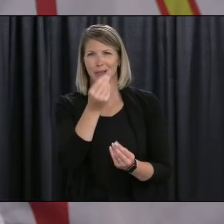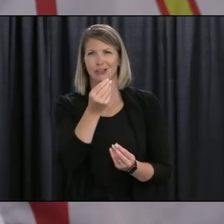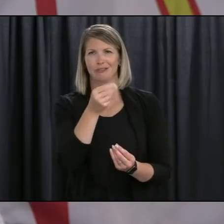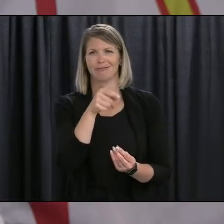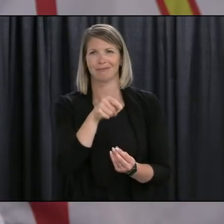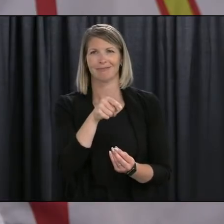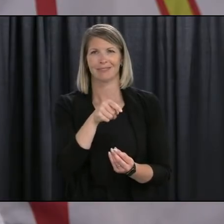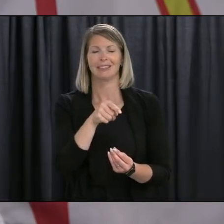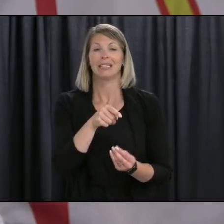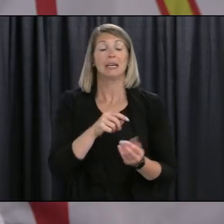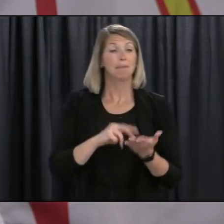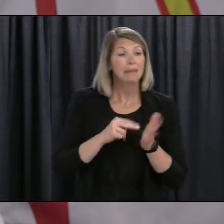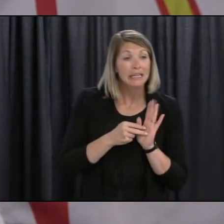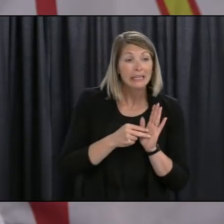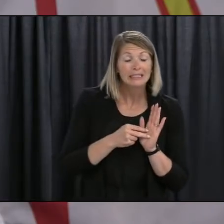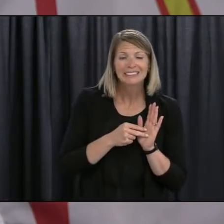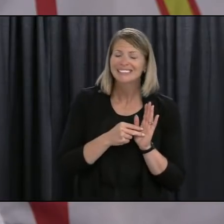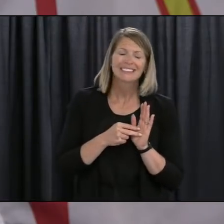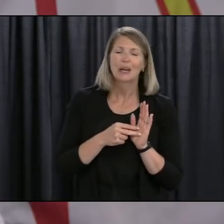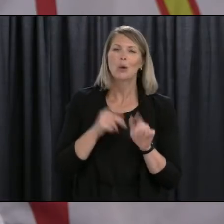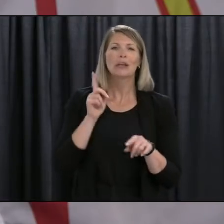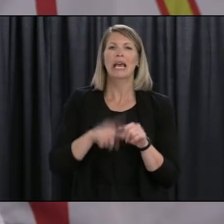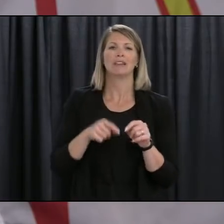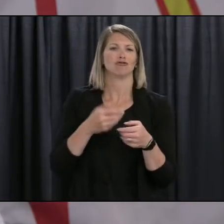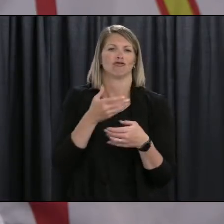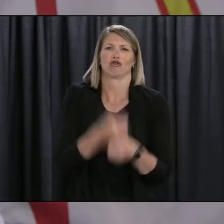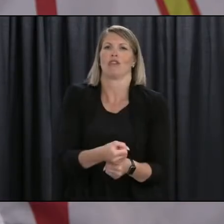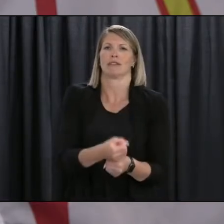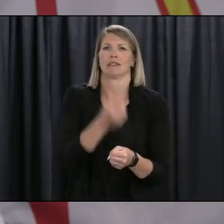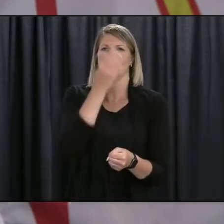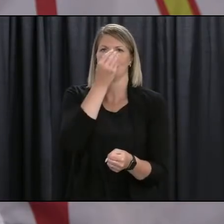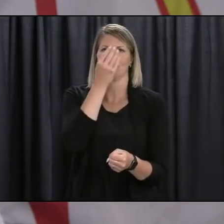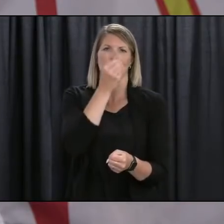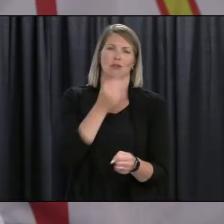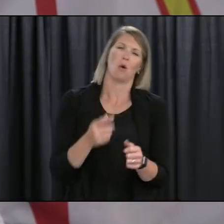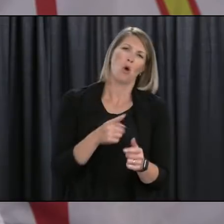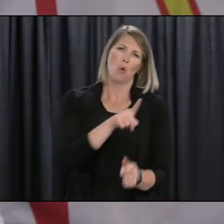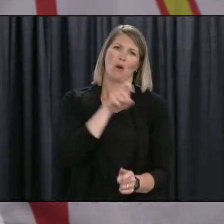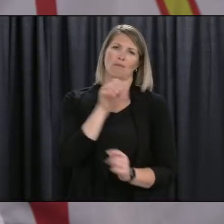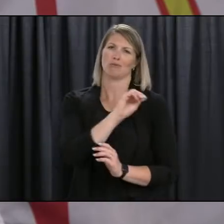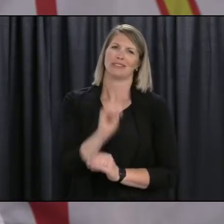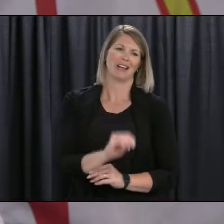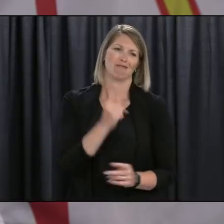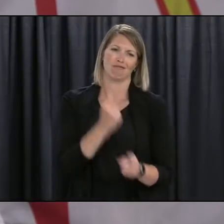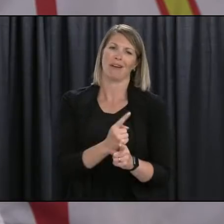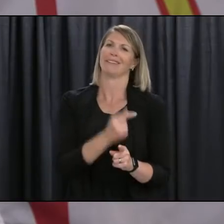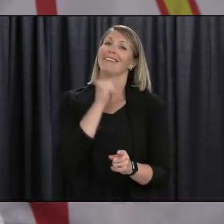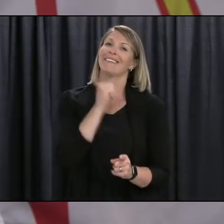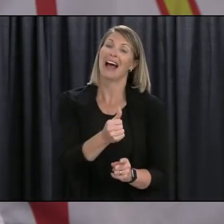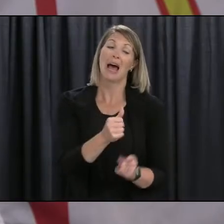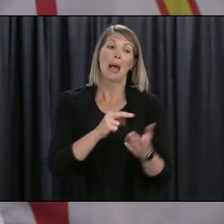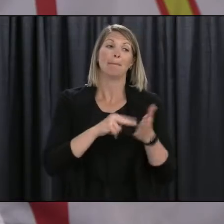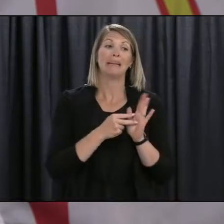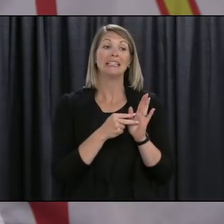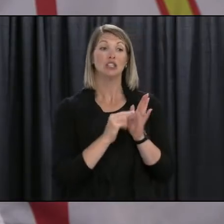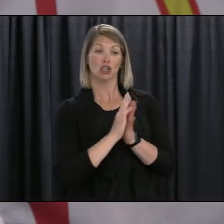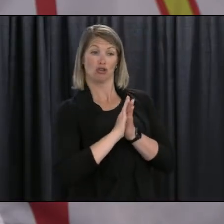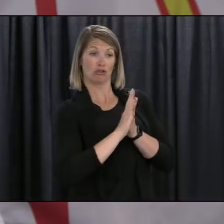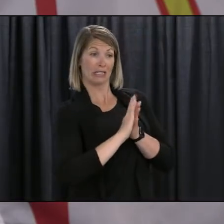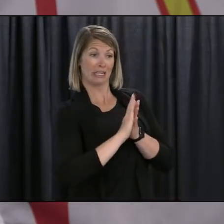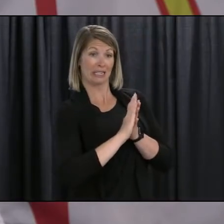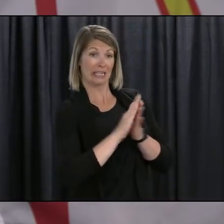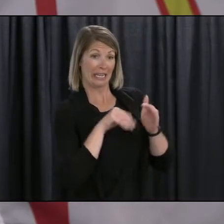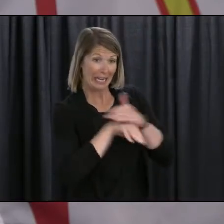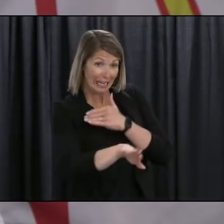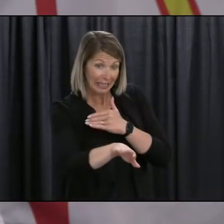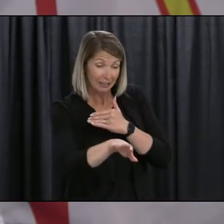as, you can't be 100% reassured. So if people are thinking that we can use that test as a screen when people come into